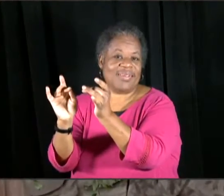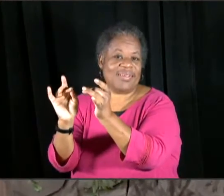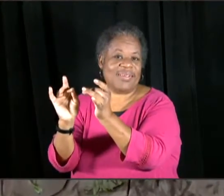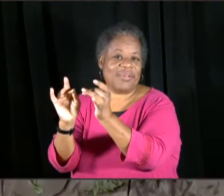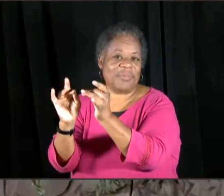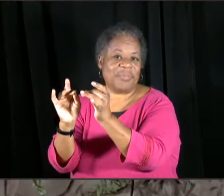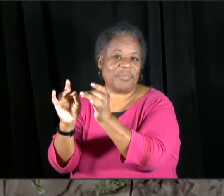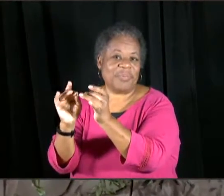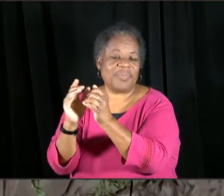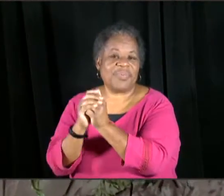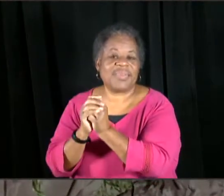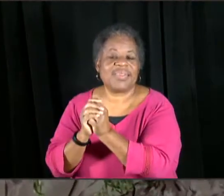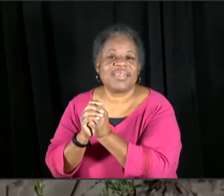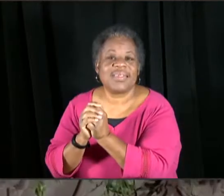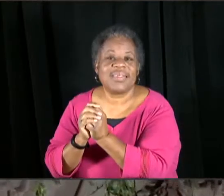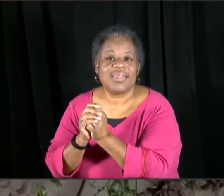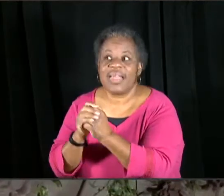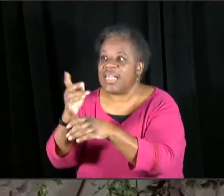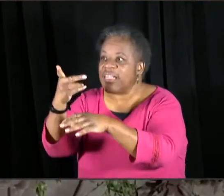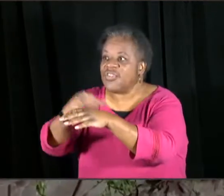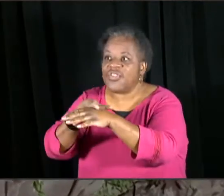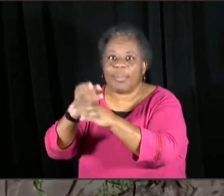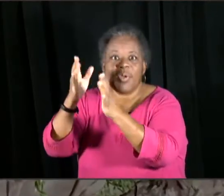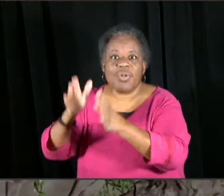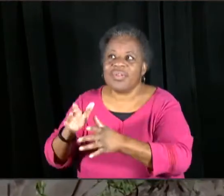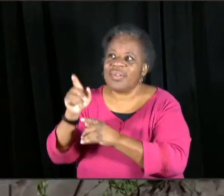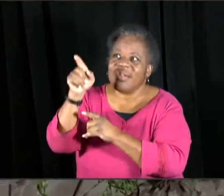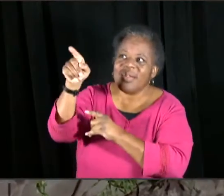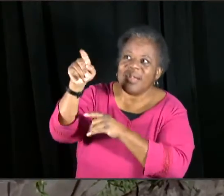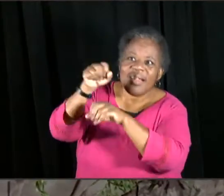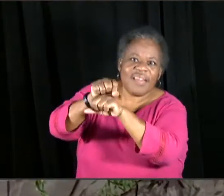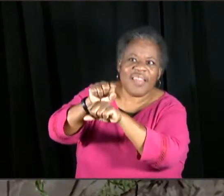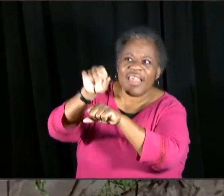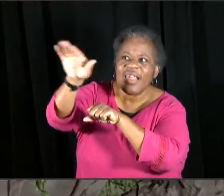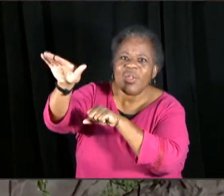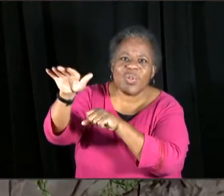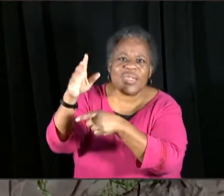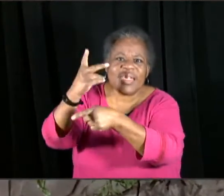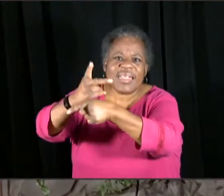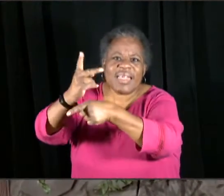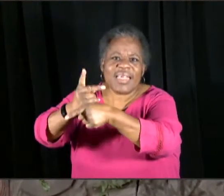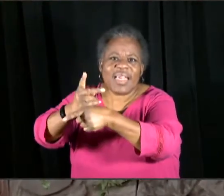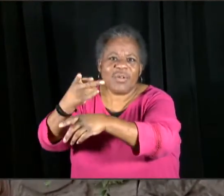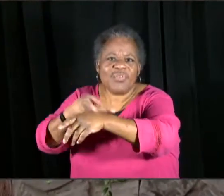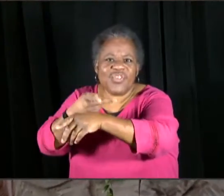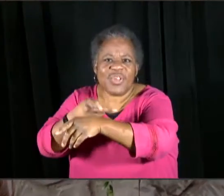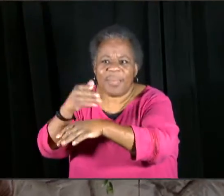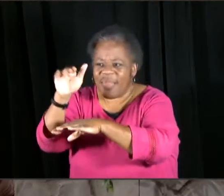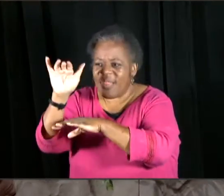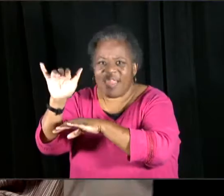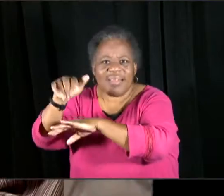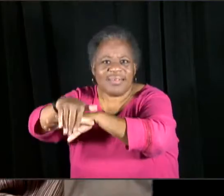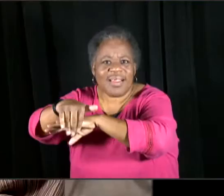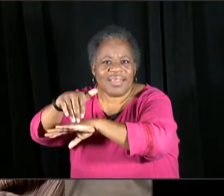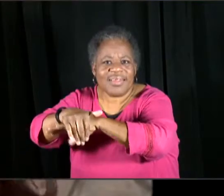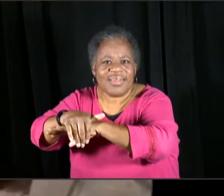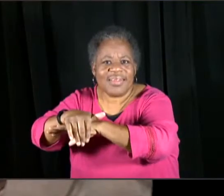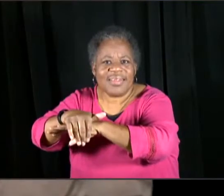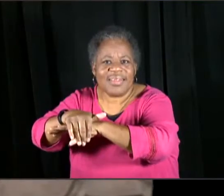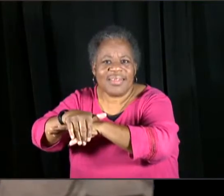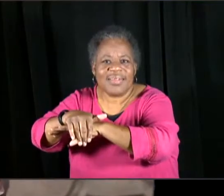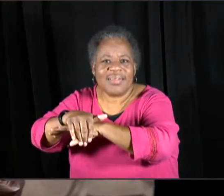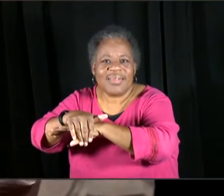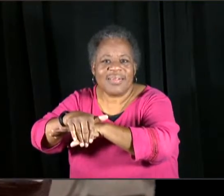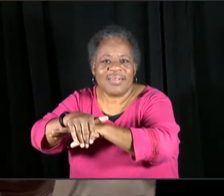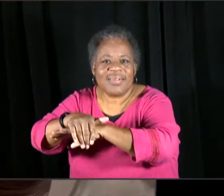Because in the tradition of David, there were shepherds out in those hills, keeping watch over their flocks that night. And well,